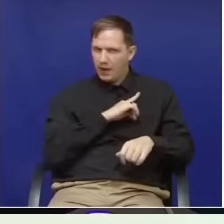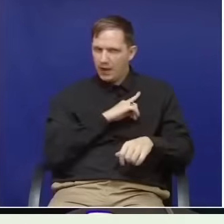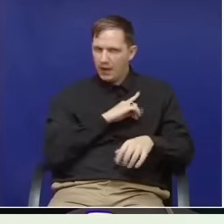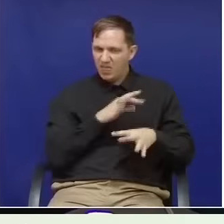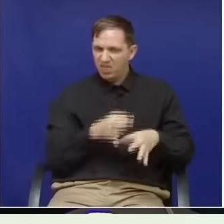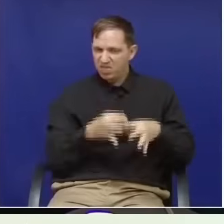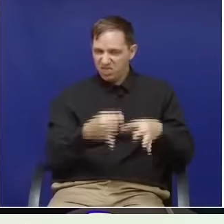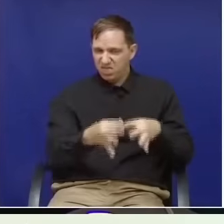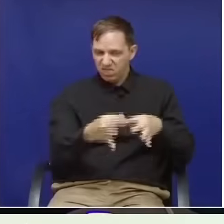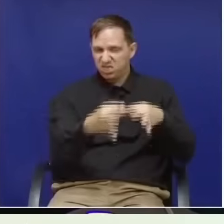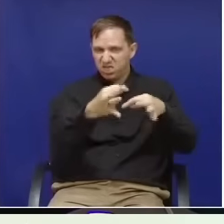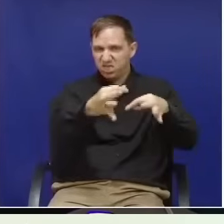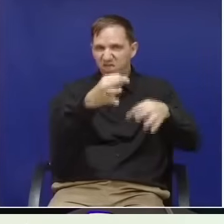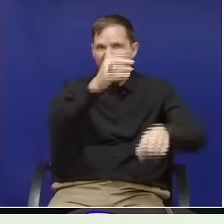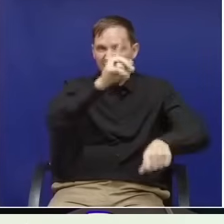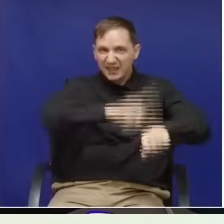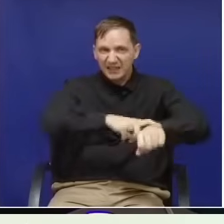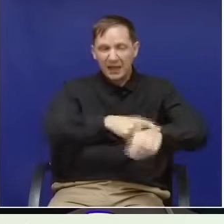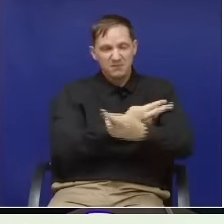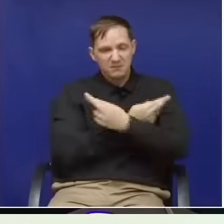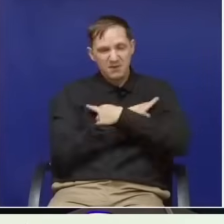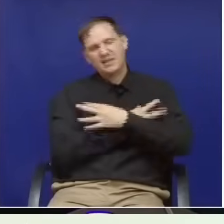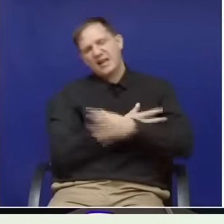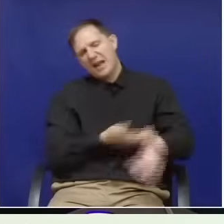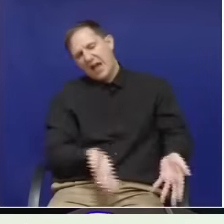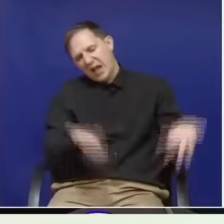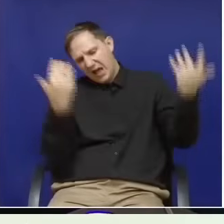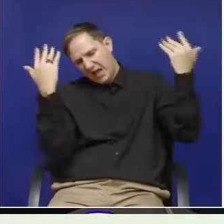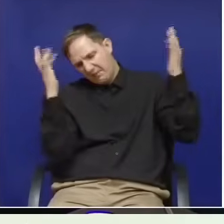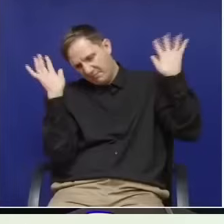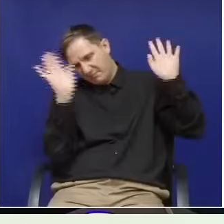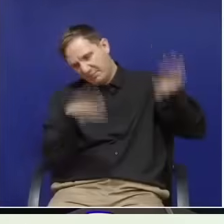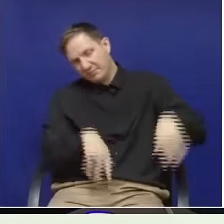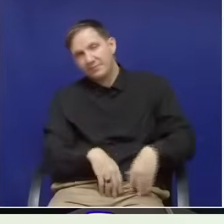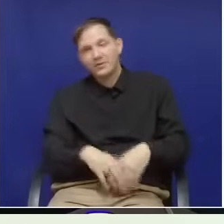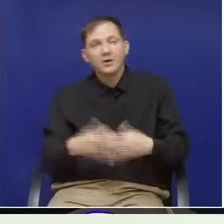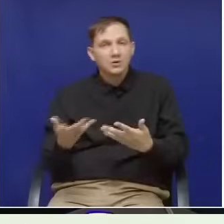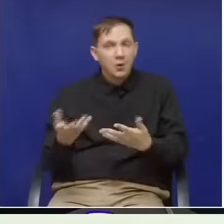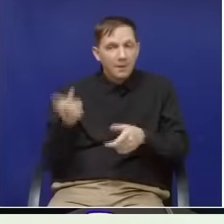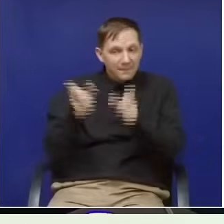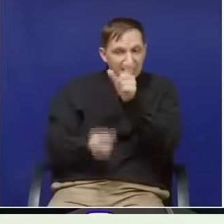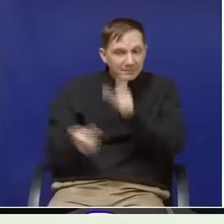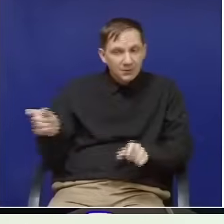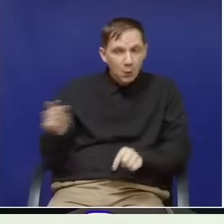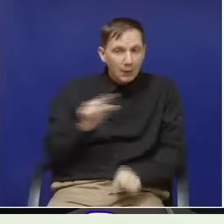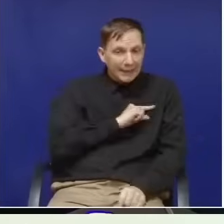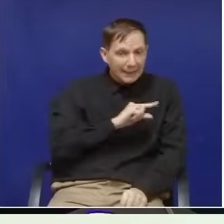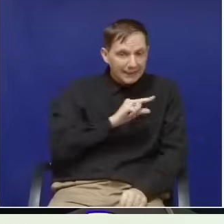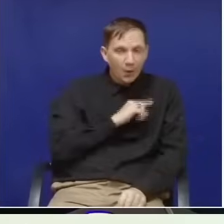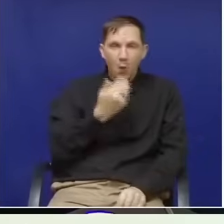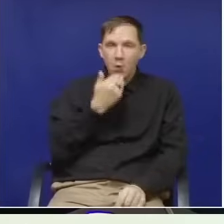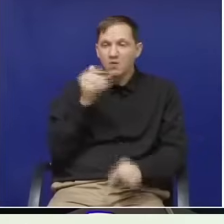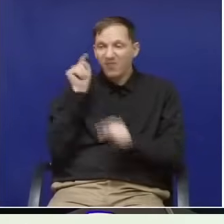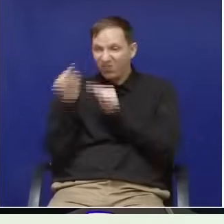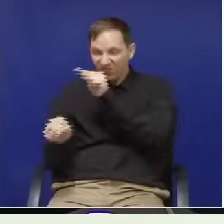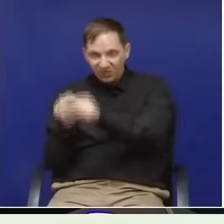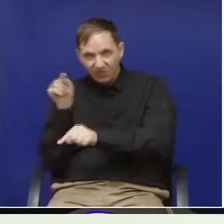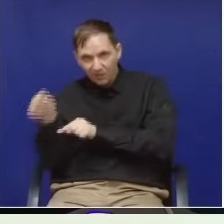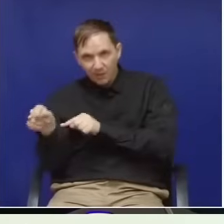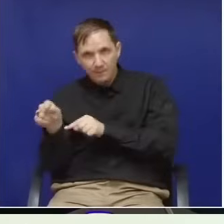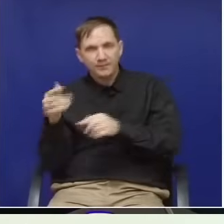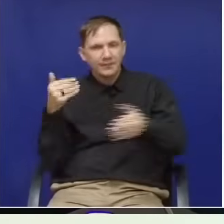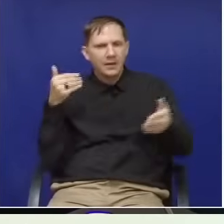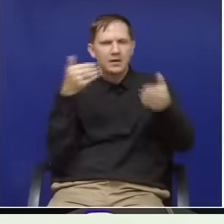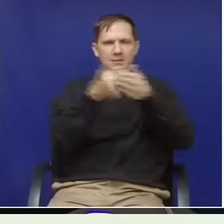disciplinary proceedings resulted in implicated officials reaching retirement or